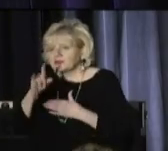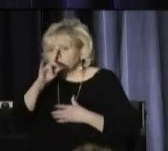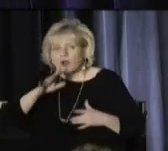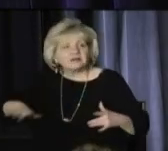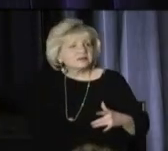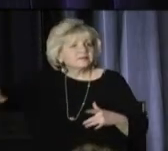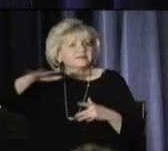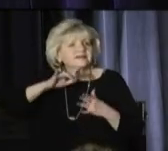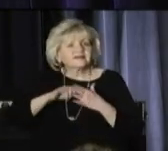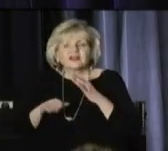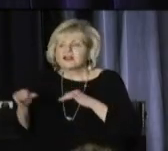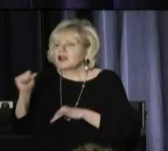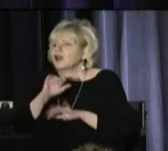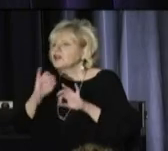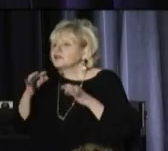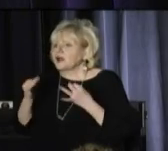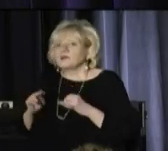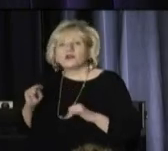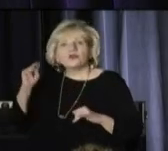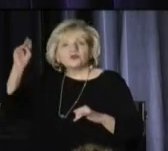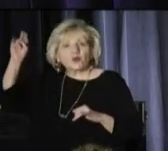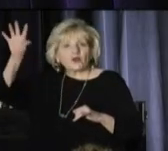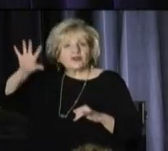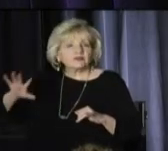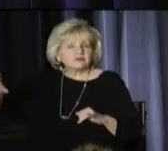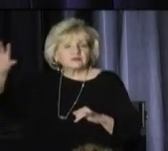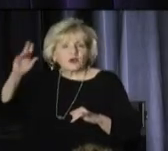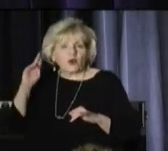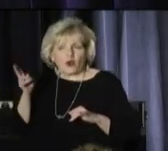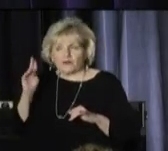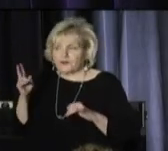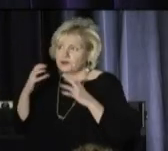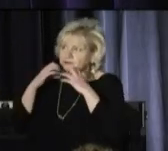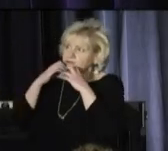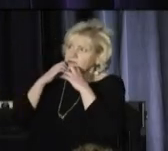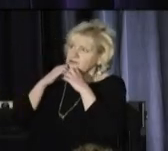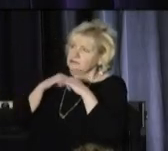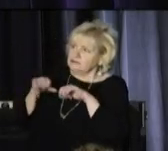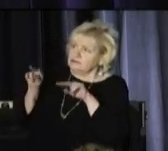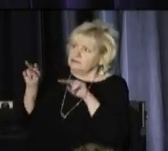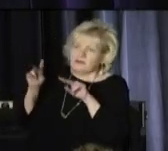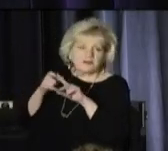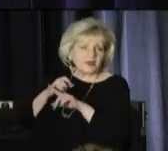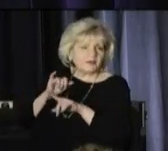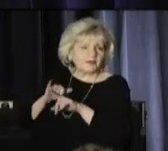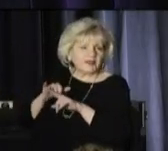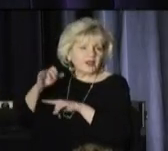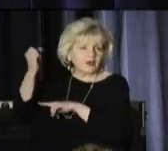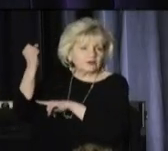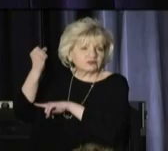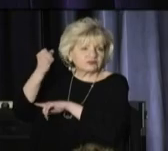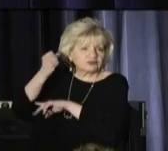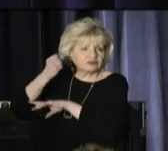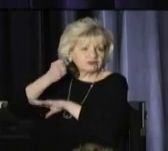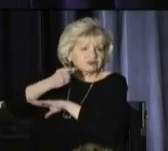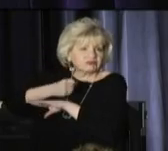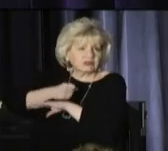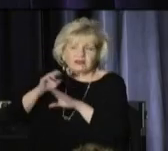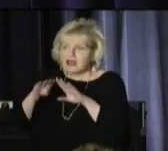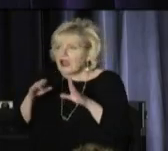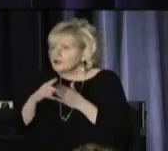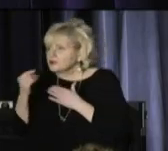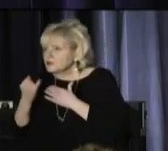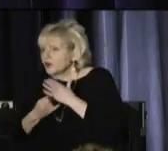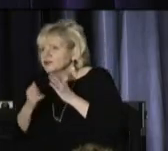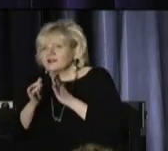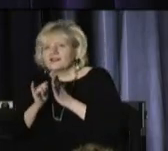other families in the north end of Hartford coveted from their battered slumlord-run apartments and housing projects where the